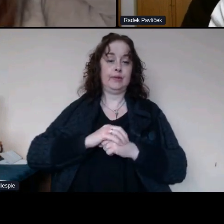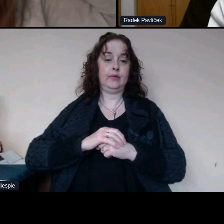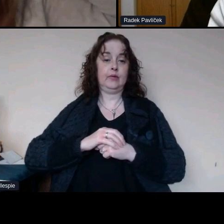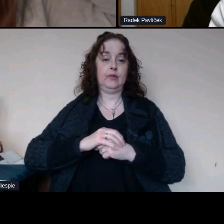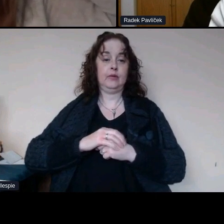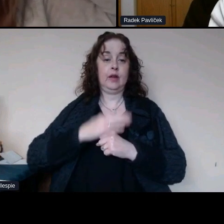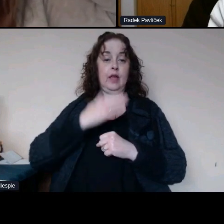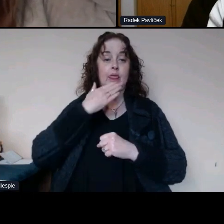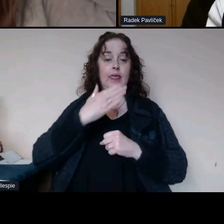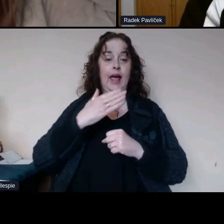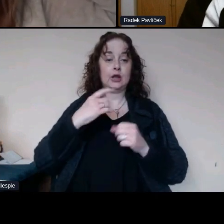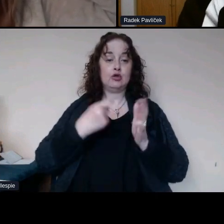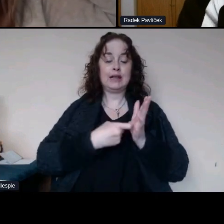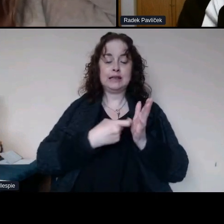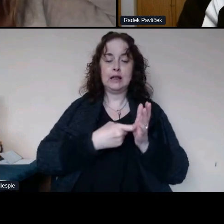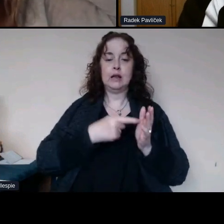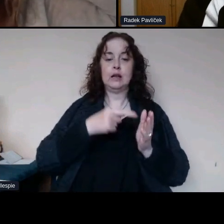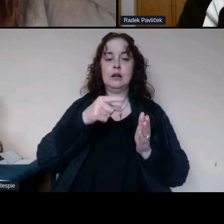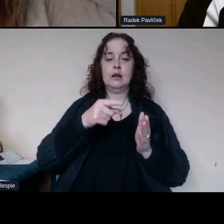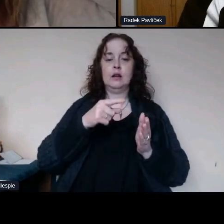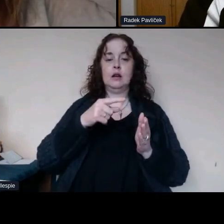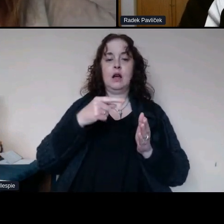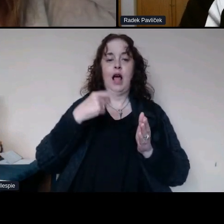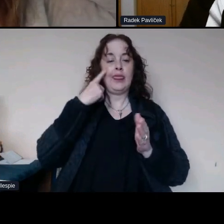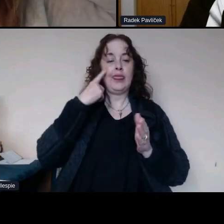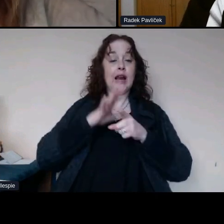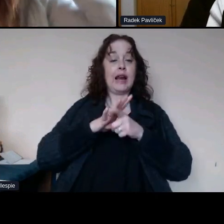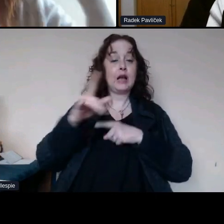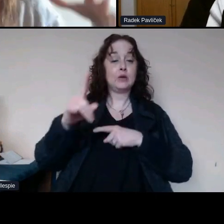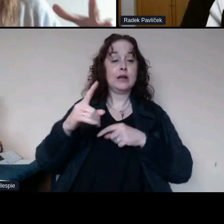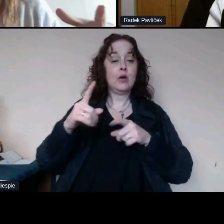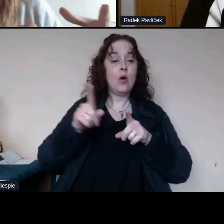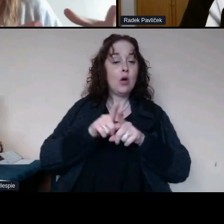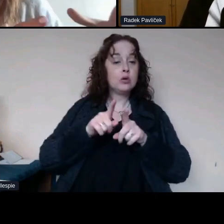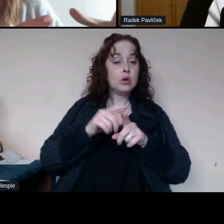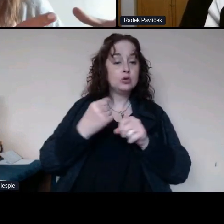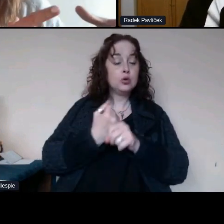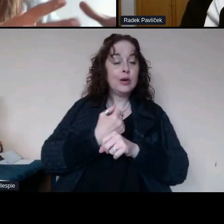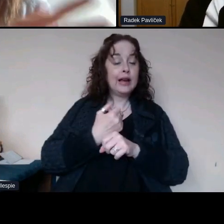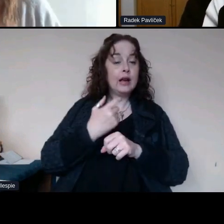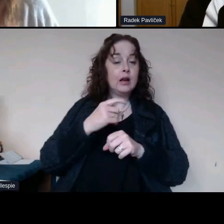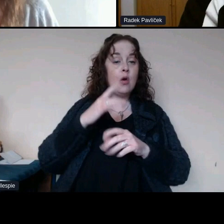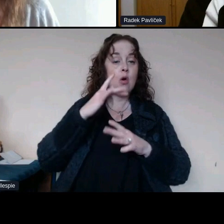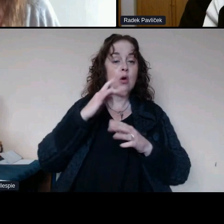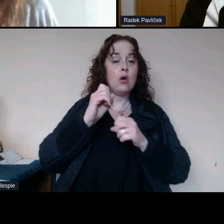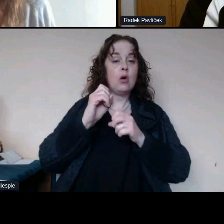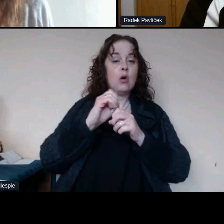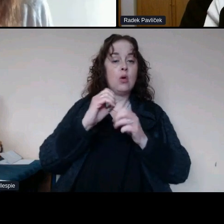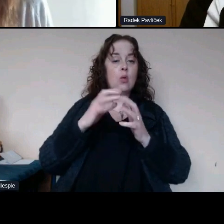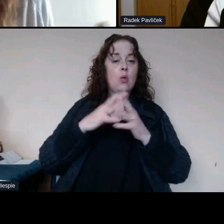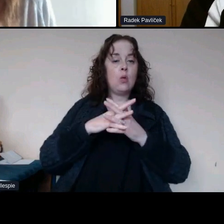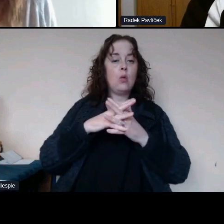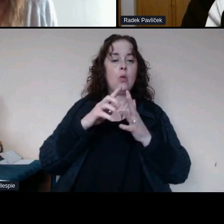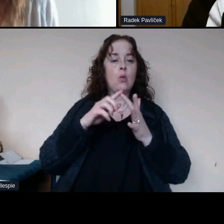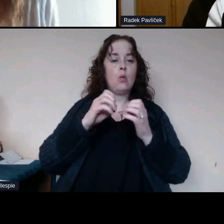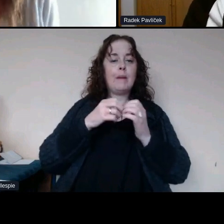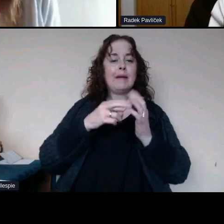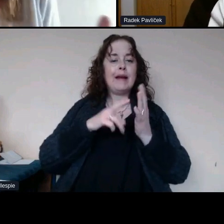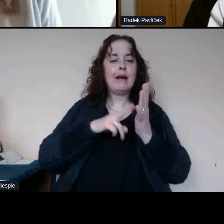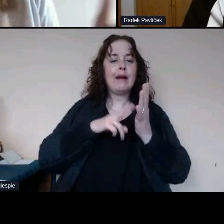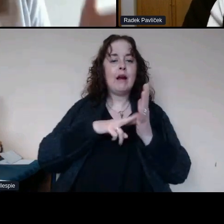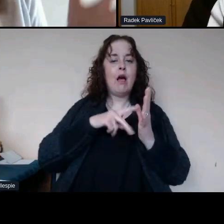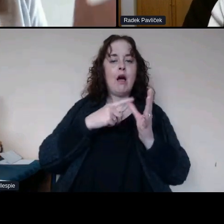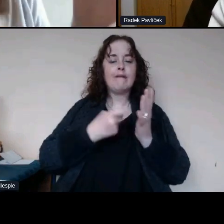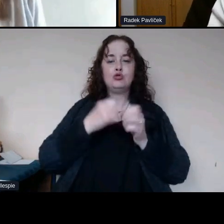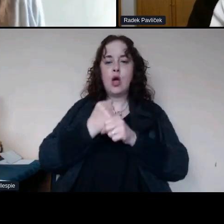Radek. And really, I think next week we're doing also a specific webinar for the German-speaking chapter in German. So there I will